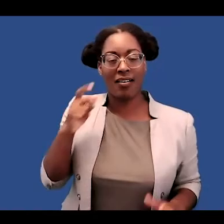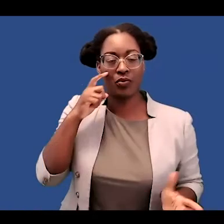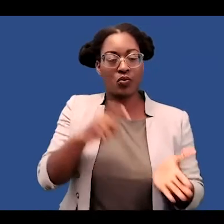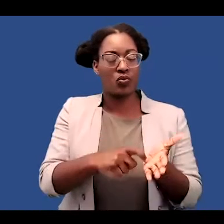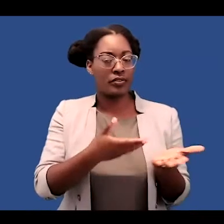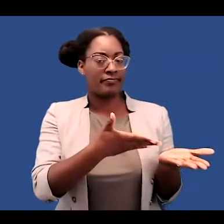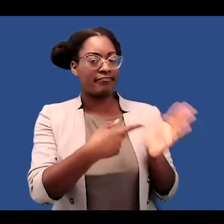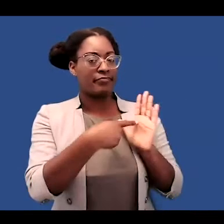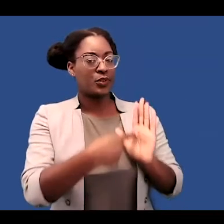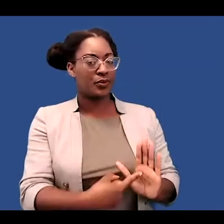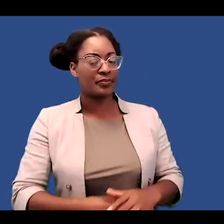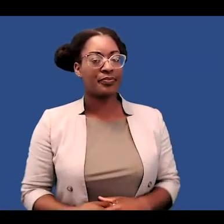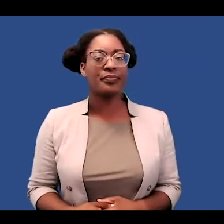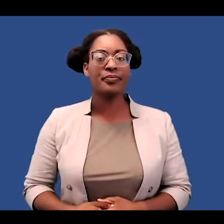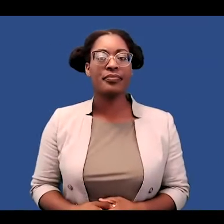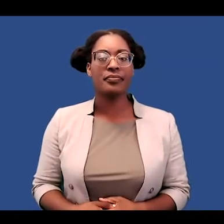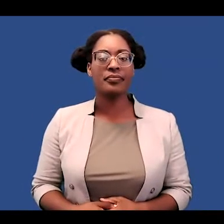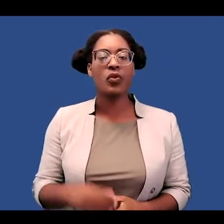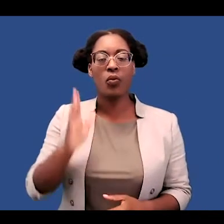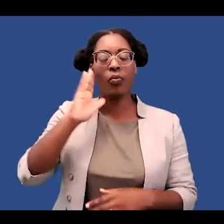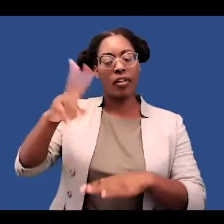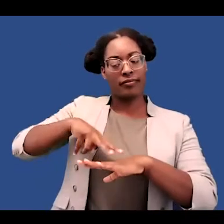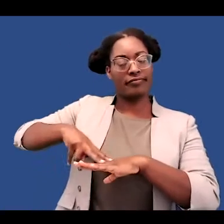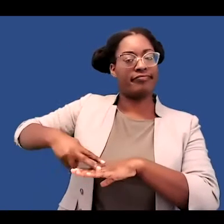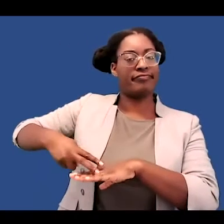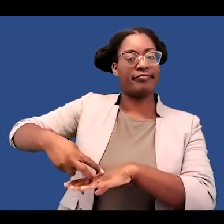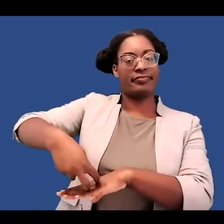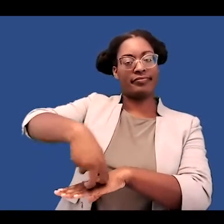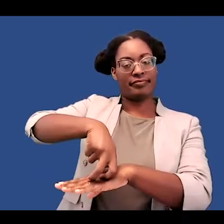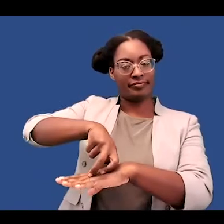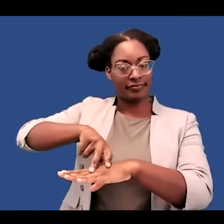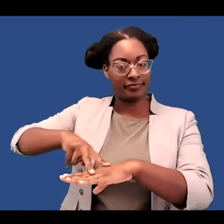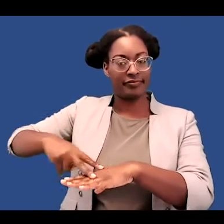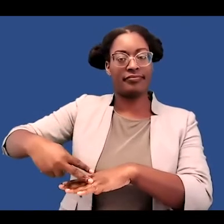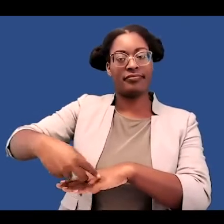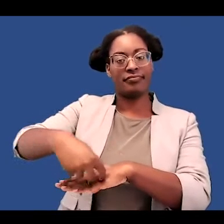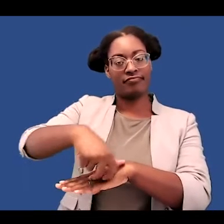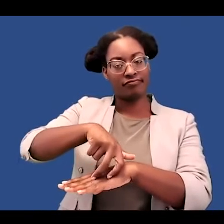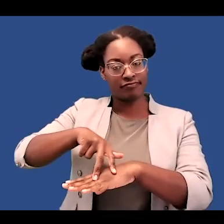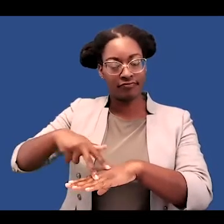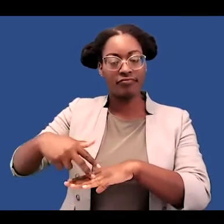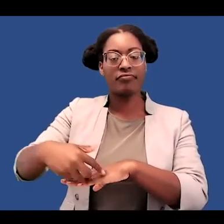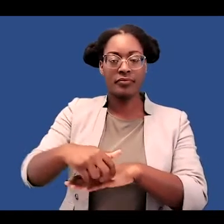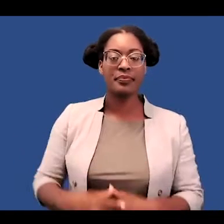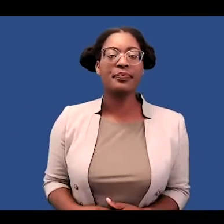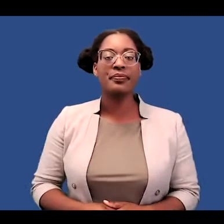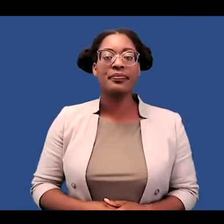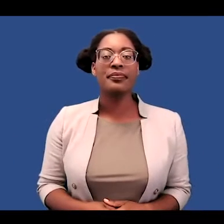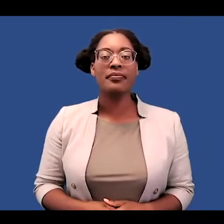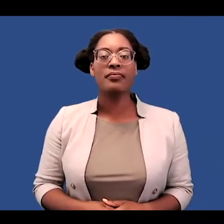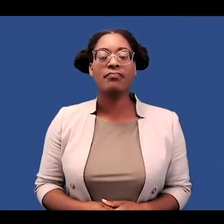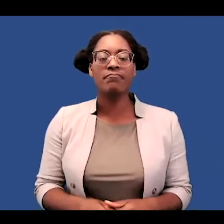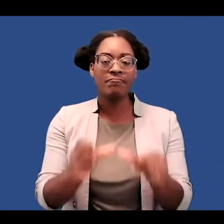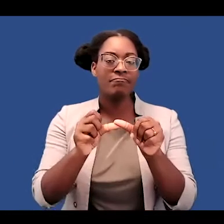side, bringing your hips forward and then bringing your hips around to the opposite side and ending with your hips being pushed